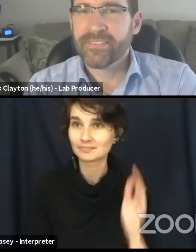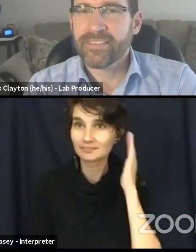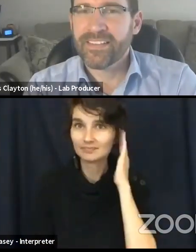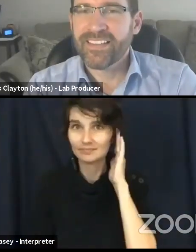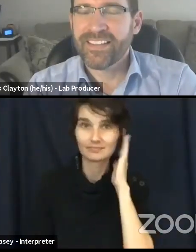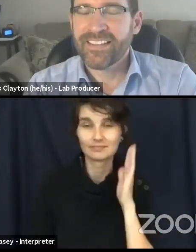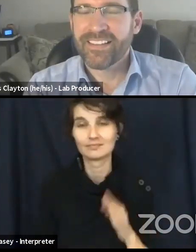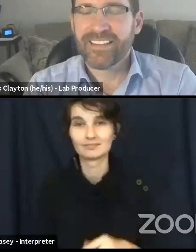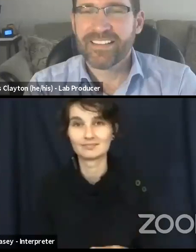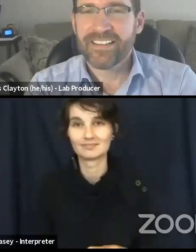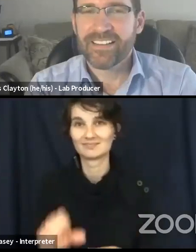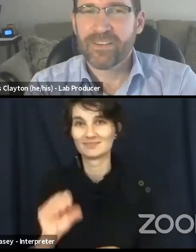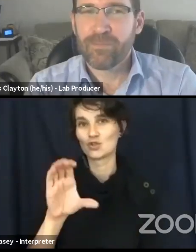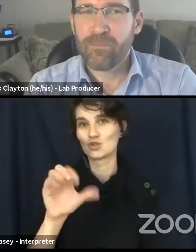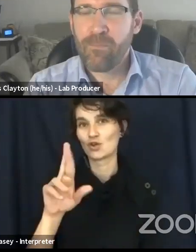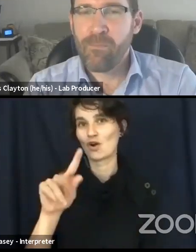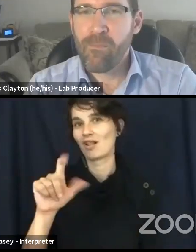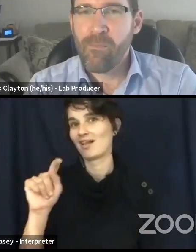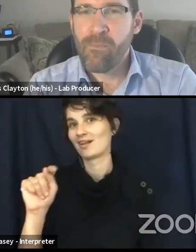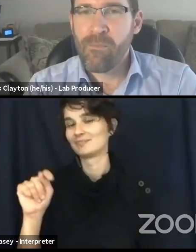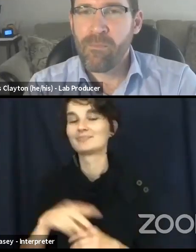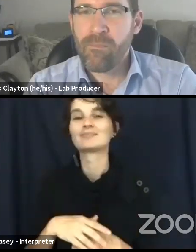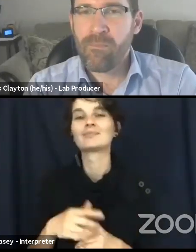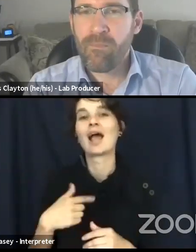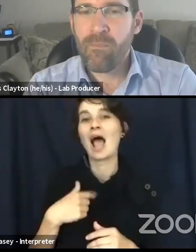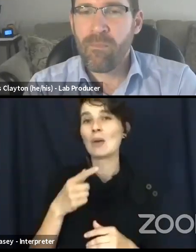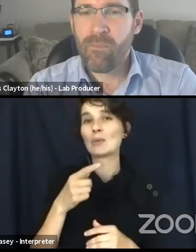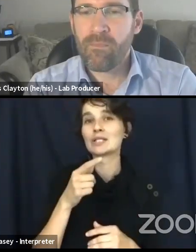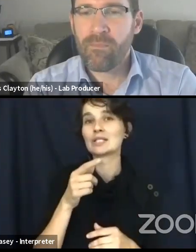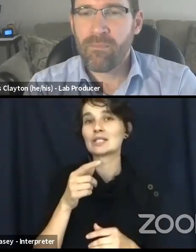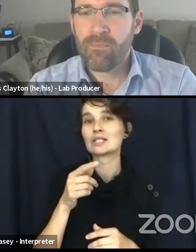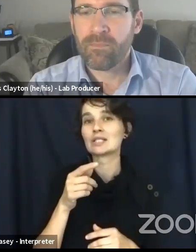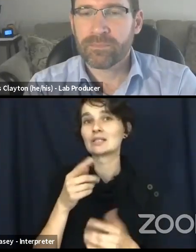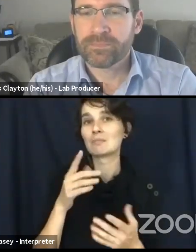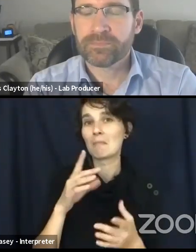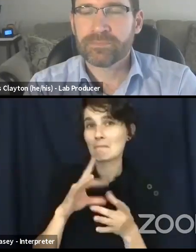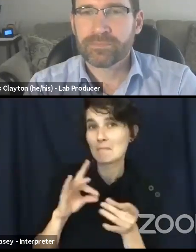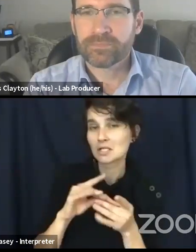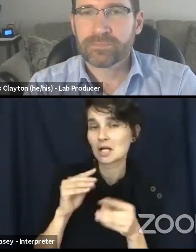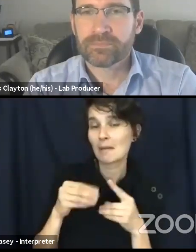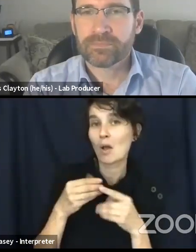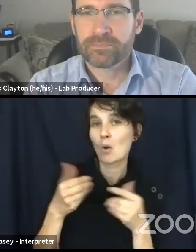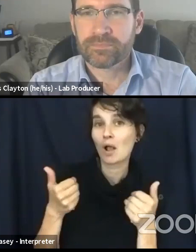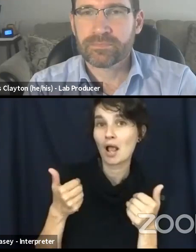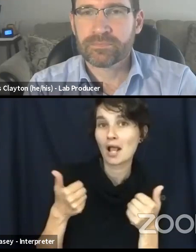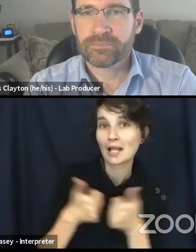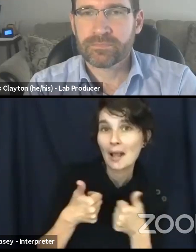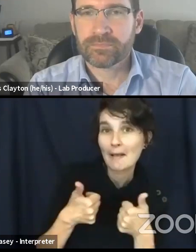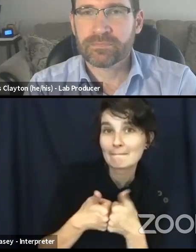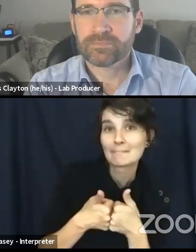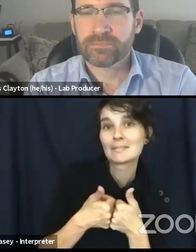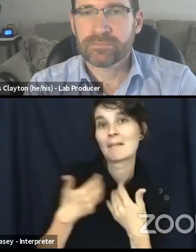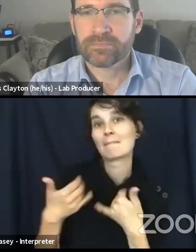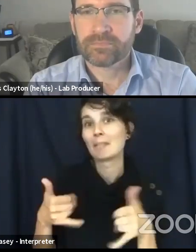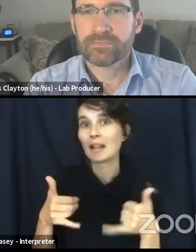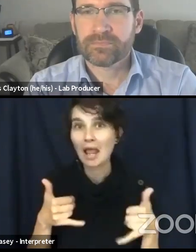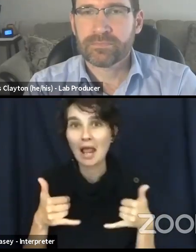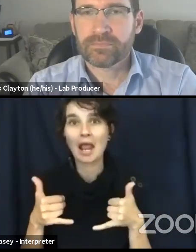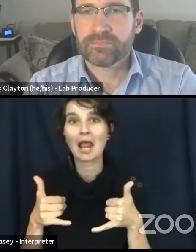I was going to mention, I was talking a little bit about games and play and that as a really generative framework to think about